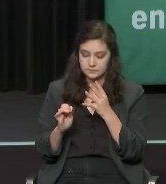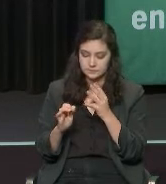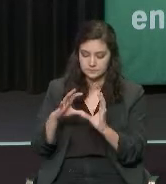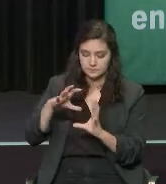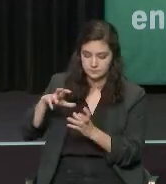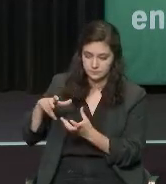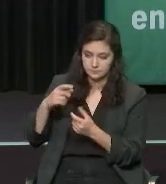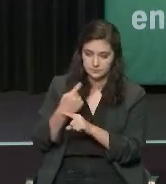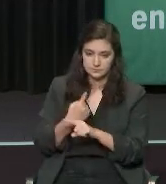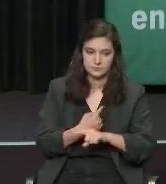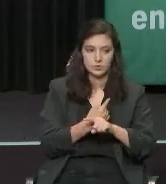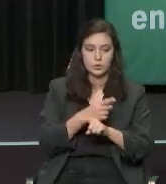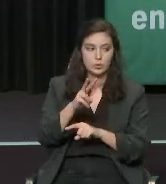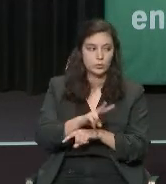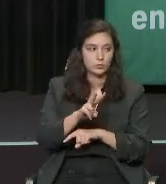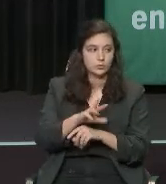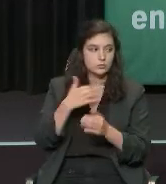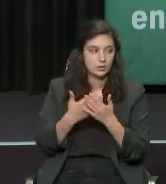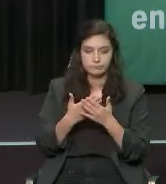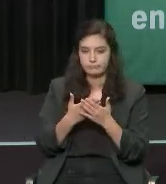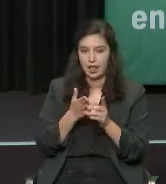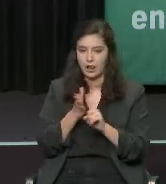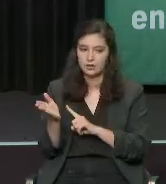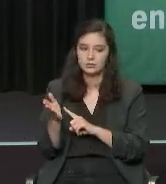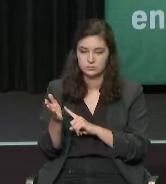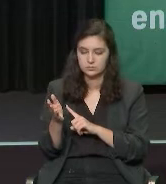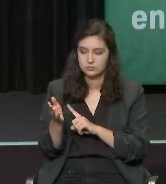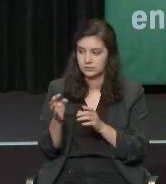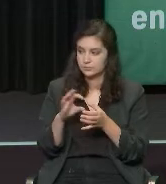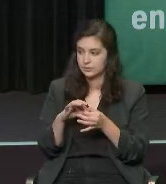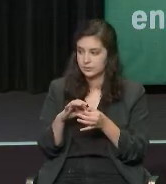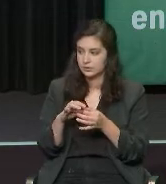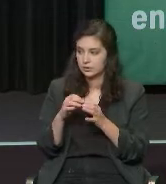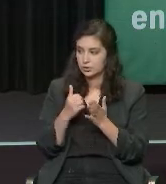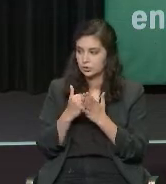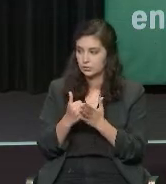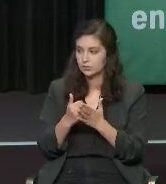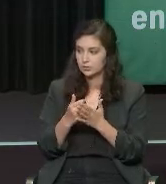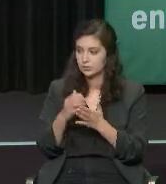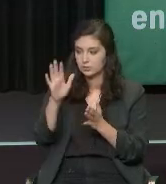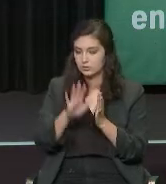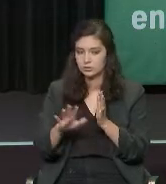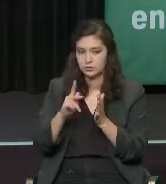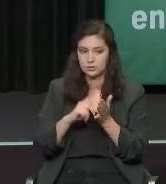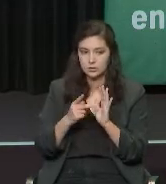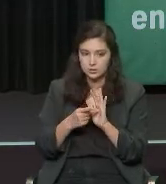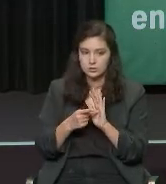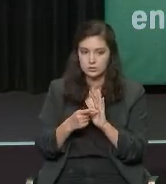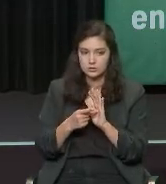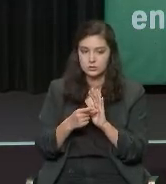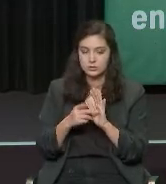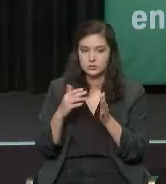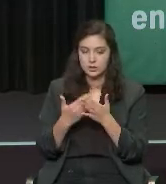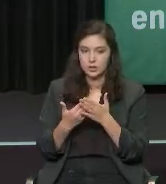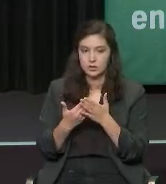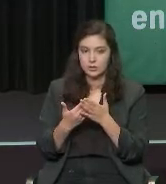stocktake process. The second one is indirectly through the support to national technical teams in their reporting requirements.